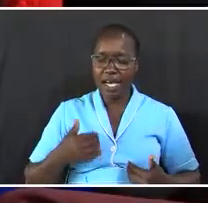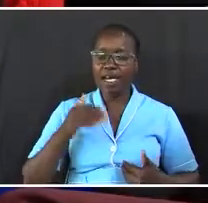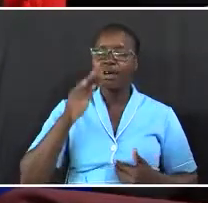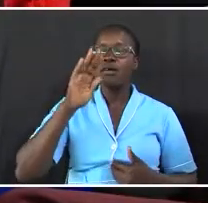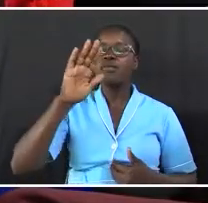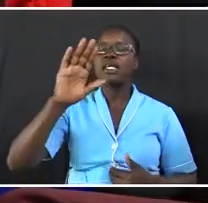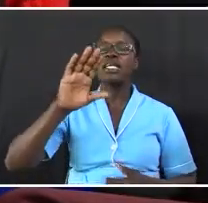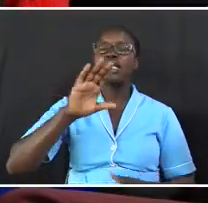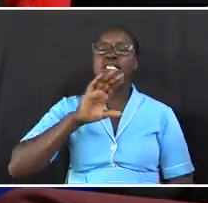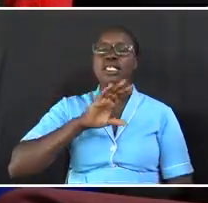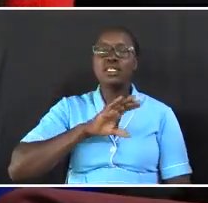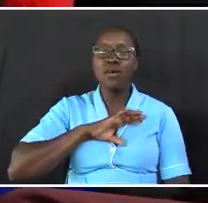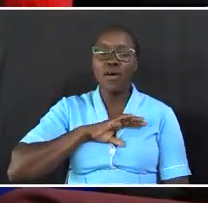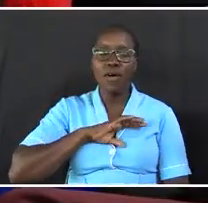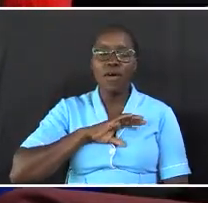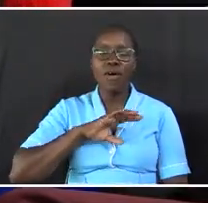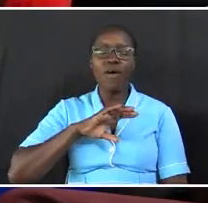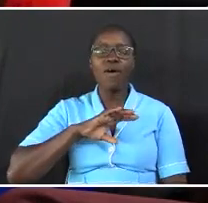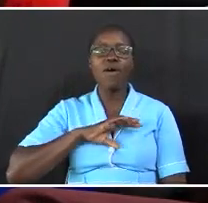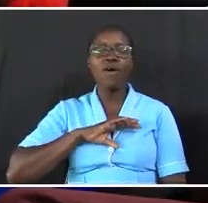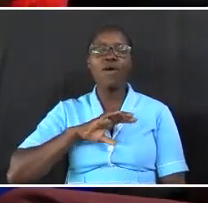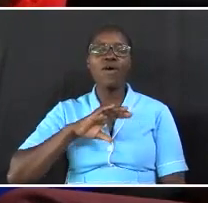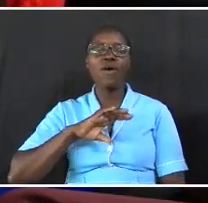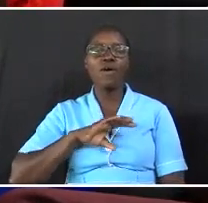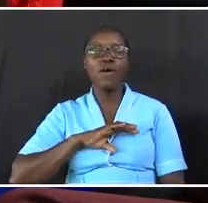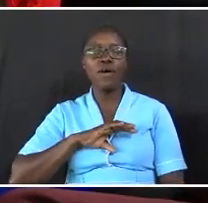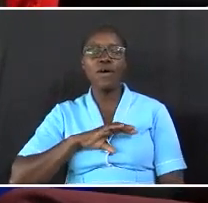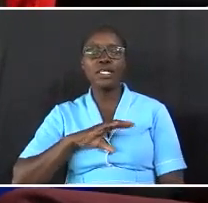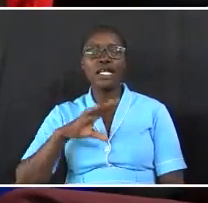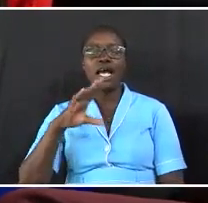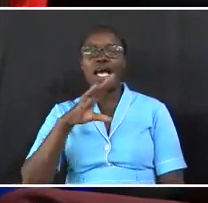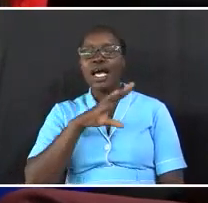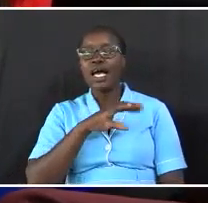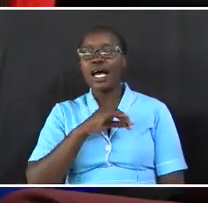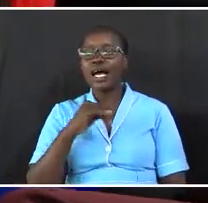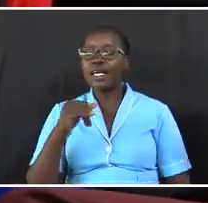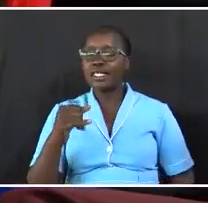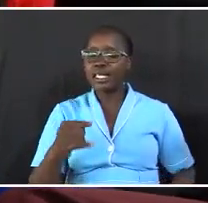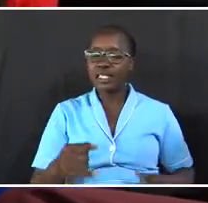me I am his own.